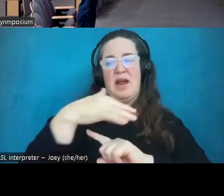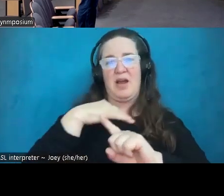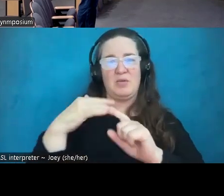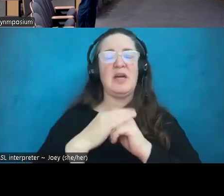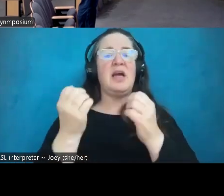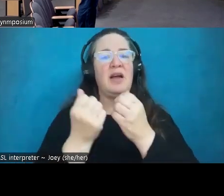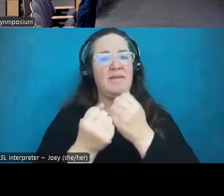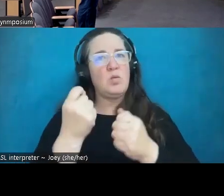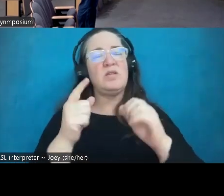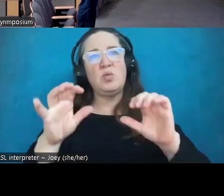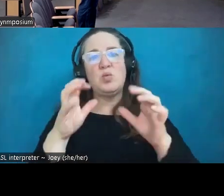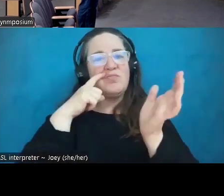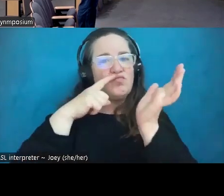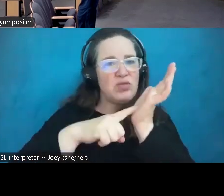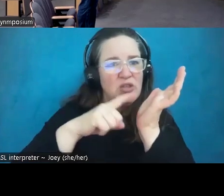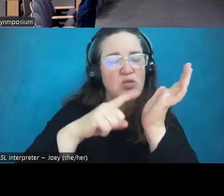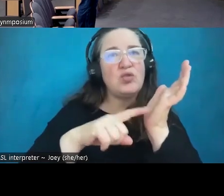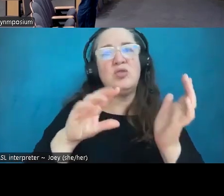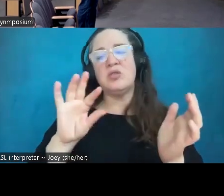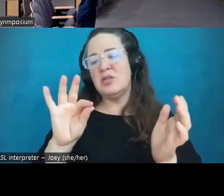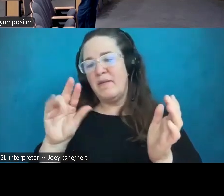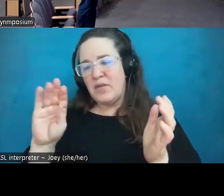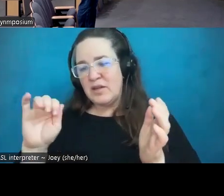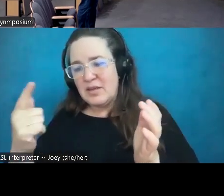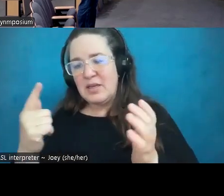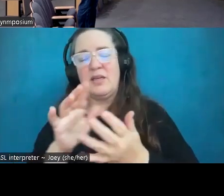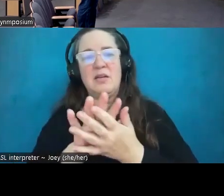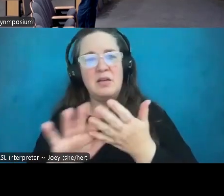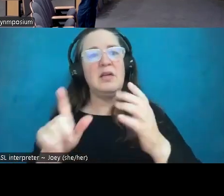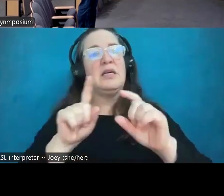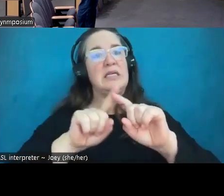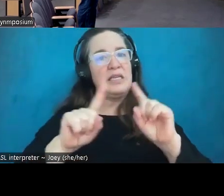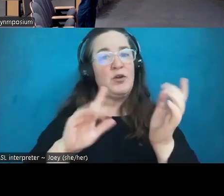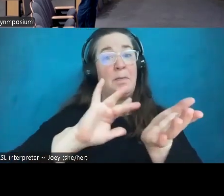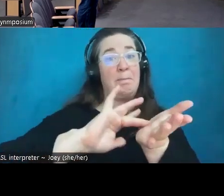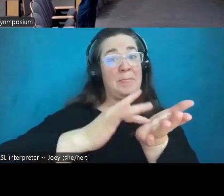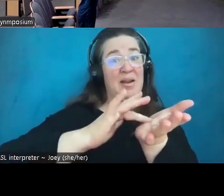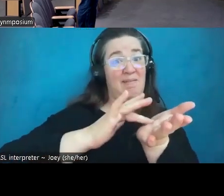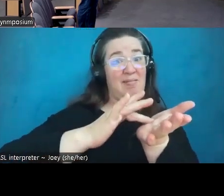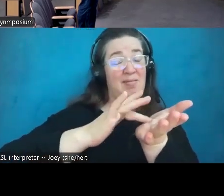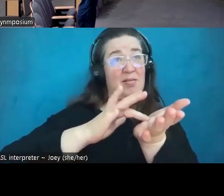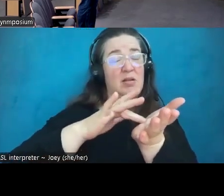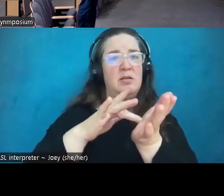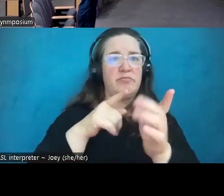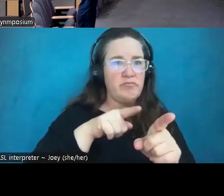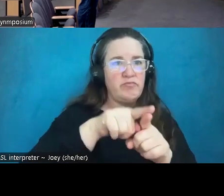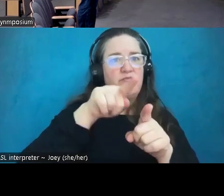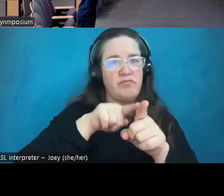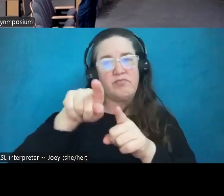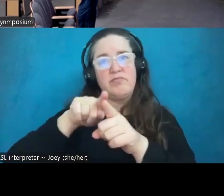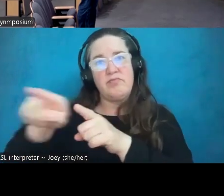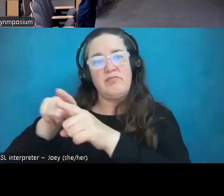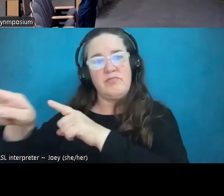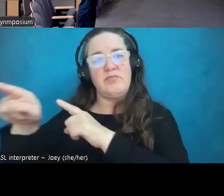research, funding and everything going on, different medical disciplines. And isn't it